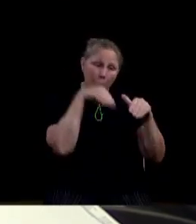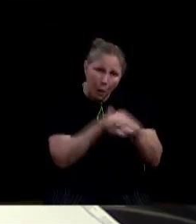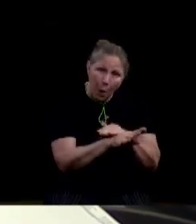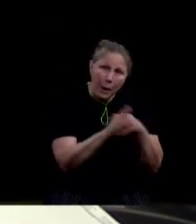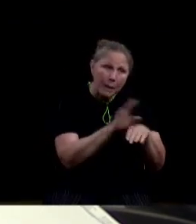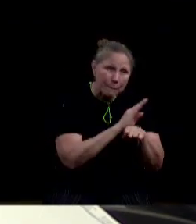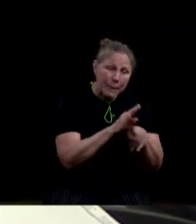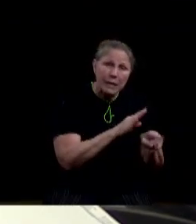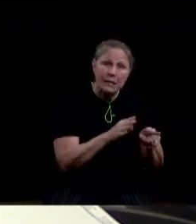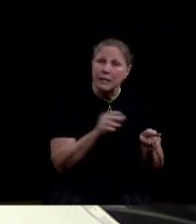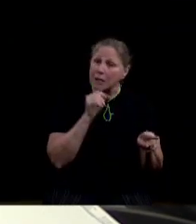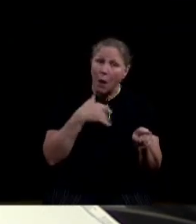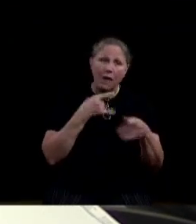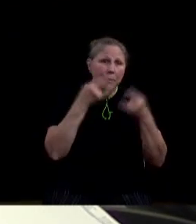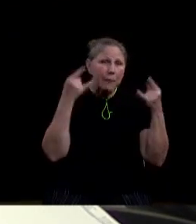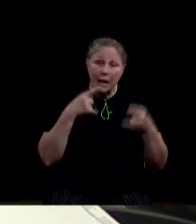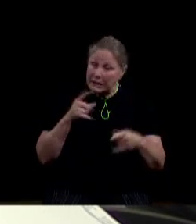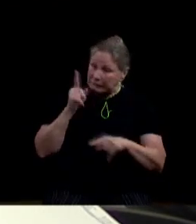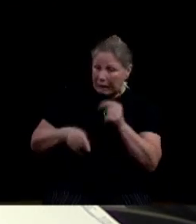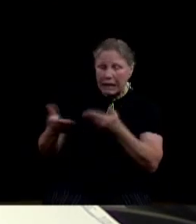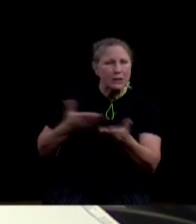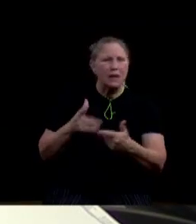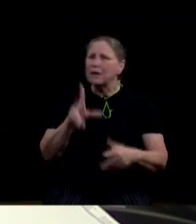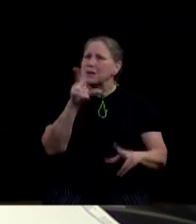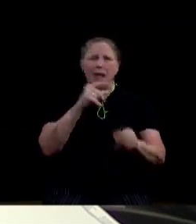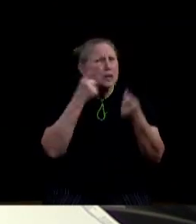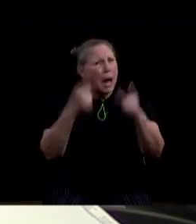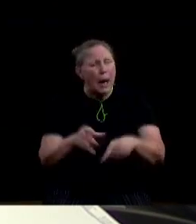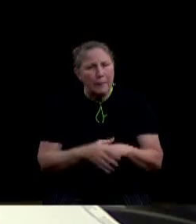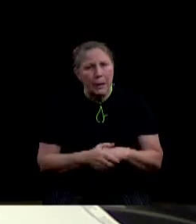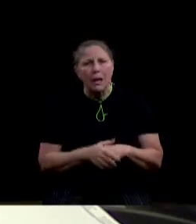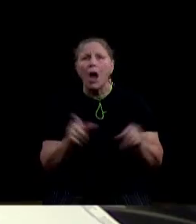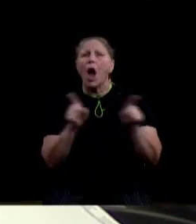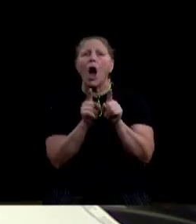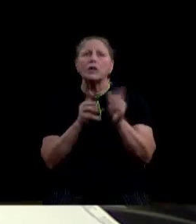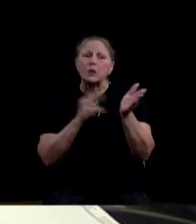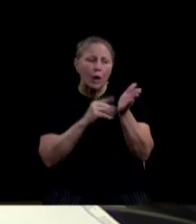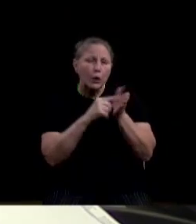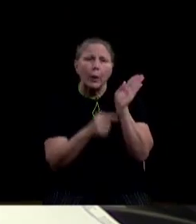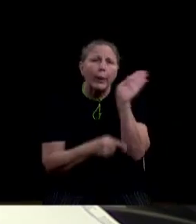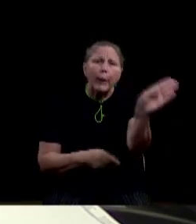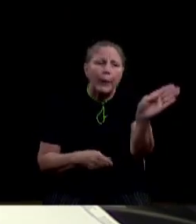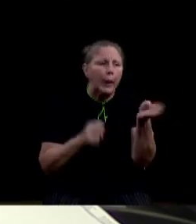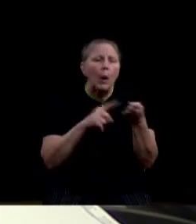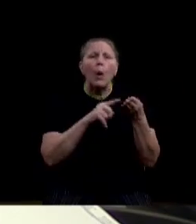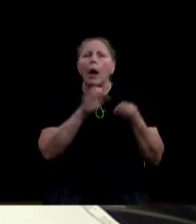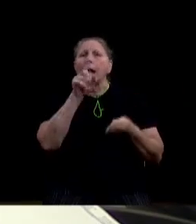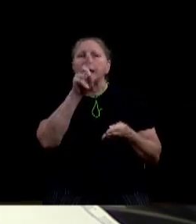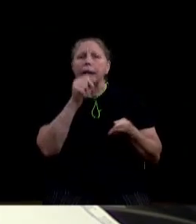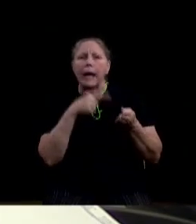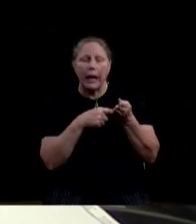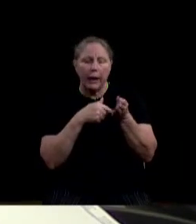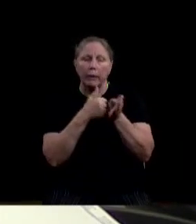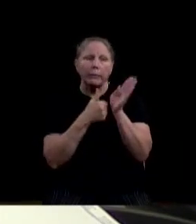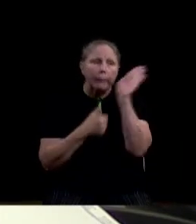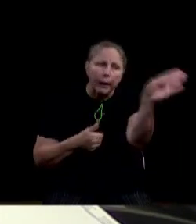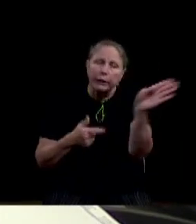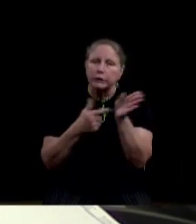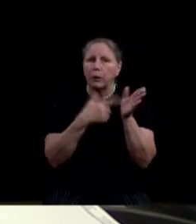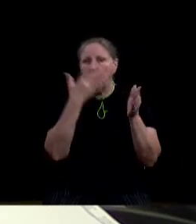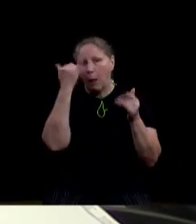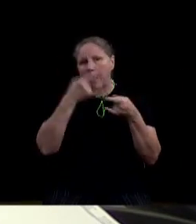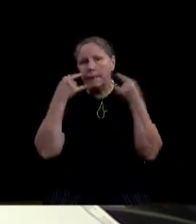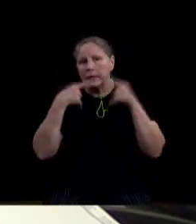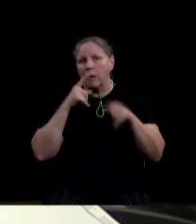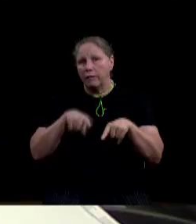also not have to show them a doctor's note or the ADA compliance paperwork. Also predict that with mandatory masks, we'll see a